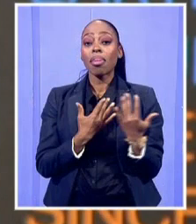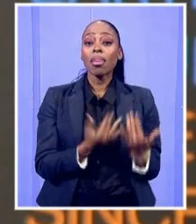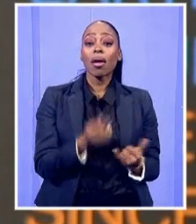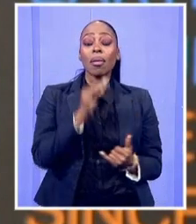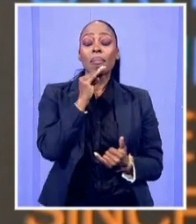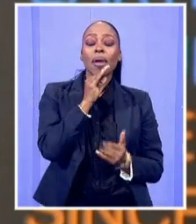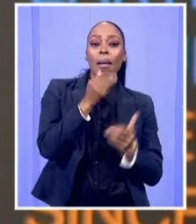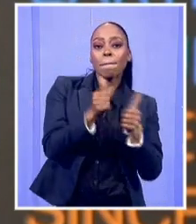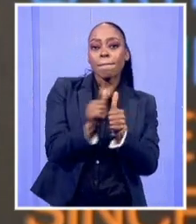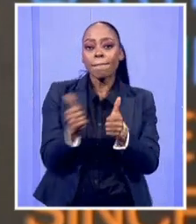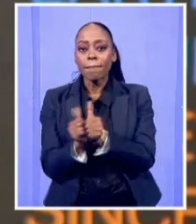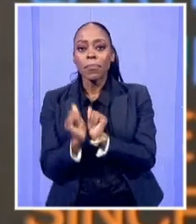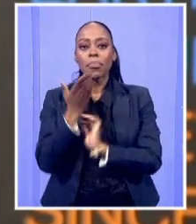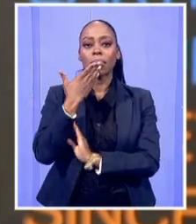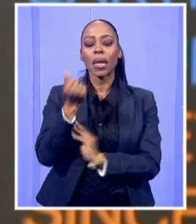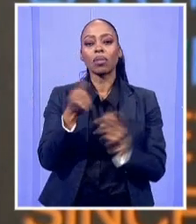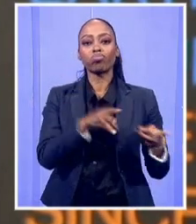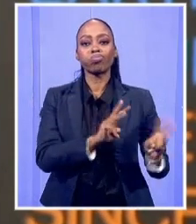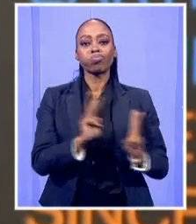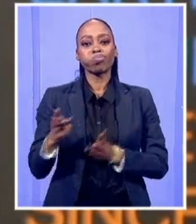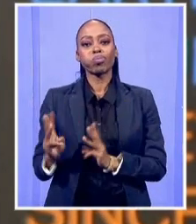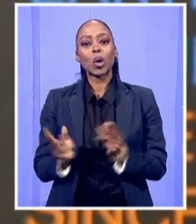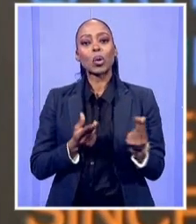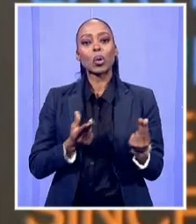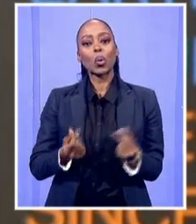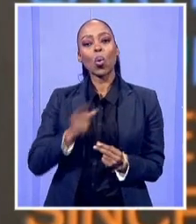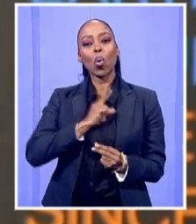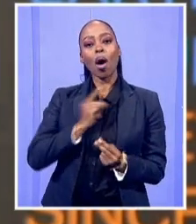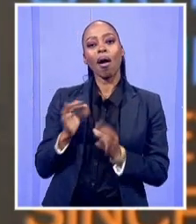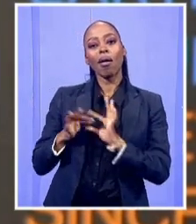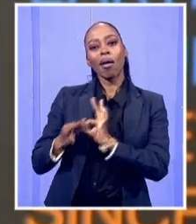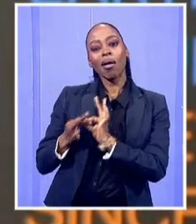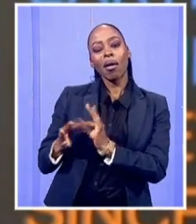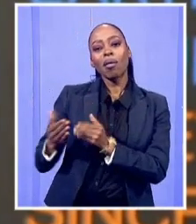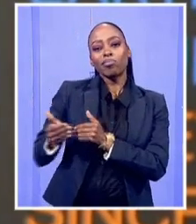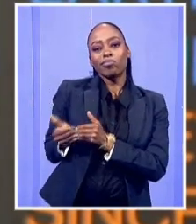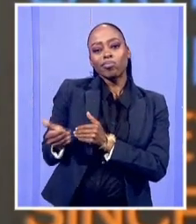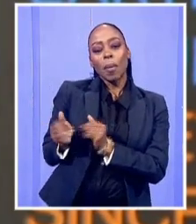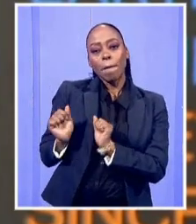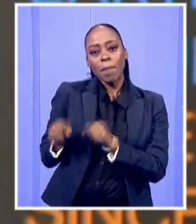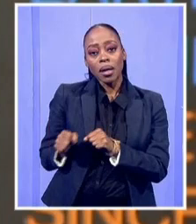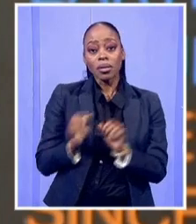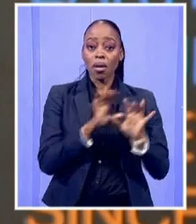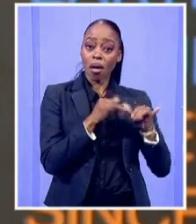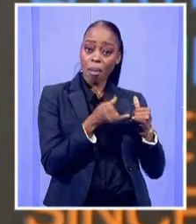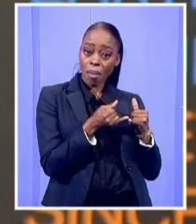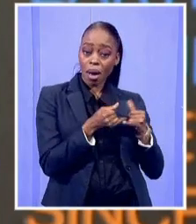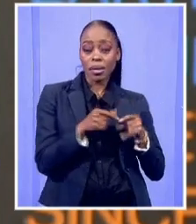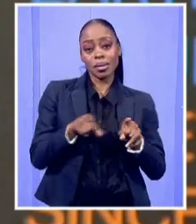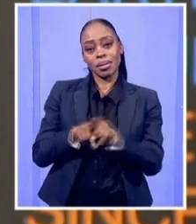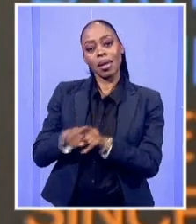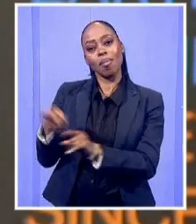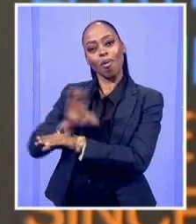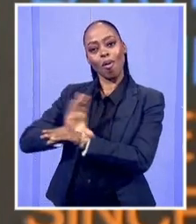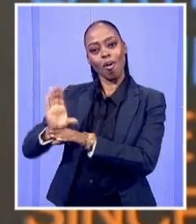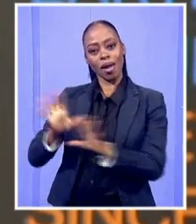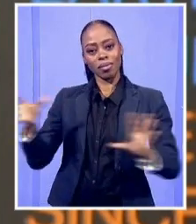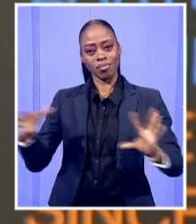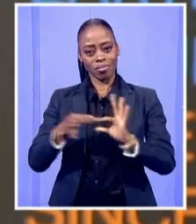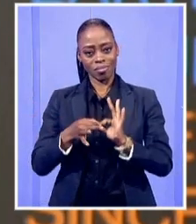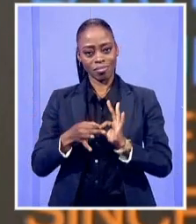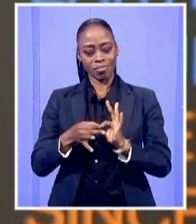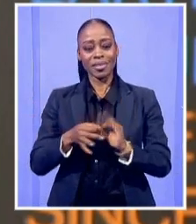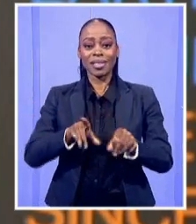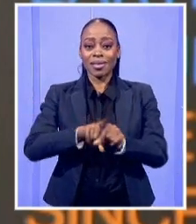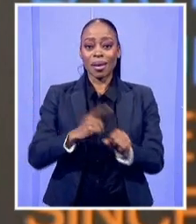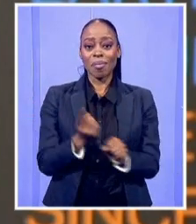that partnering is to have a close relationship between a firm as well as a TVET college, and